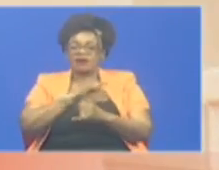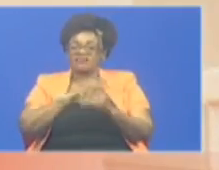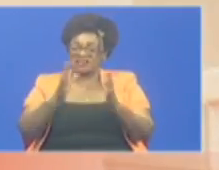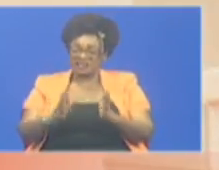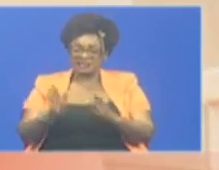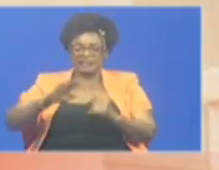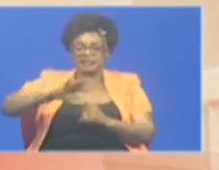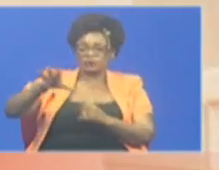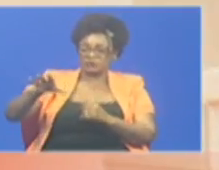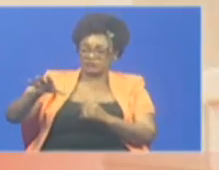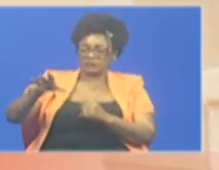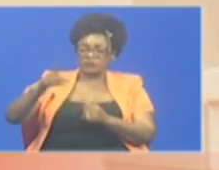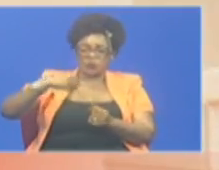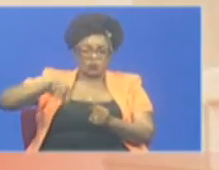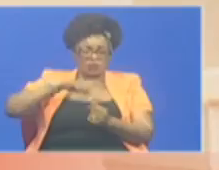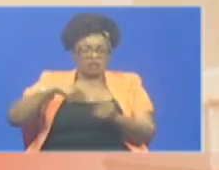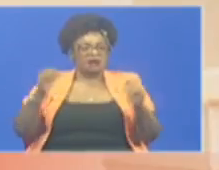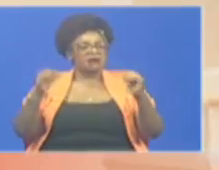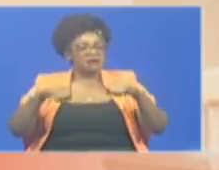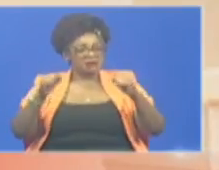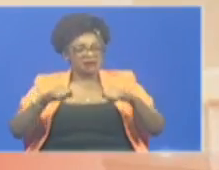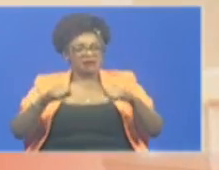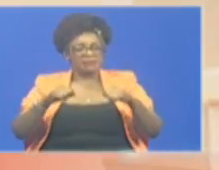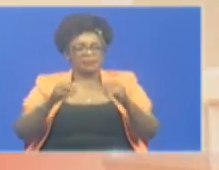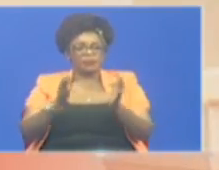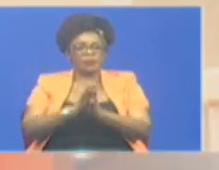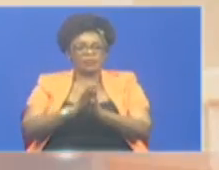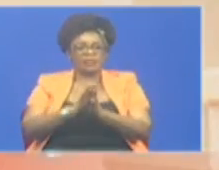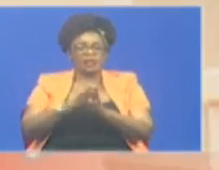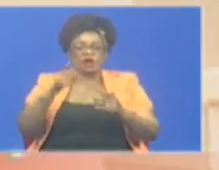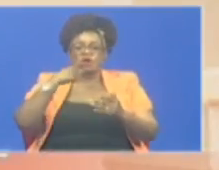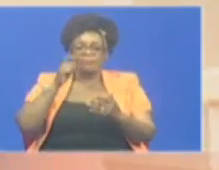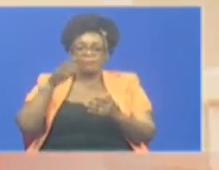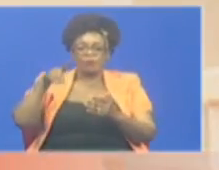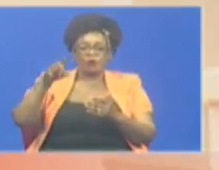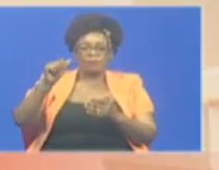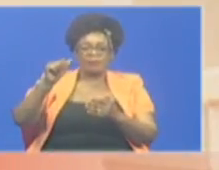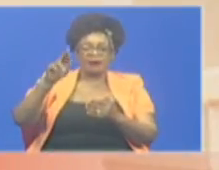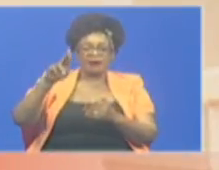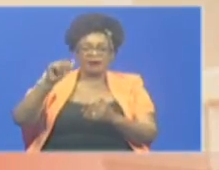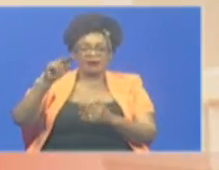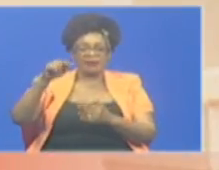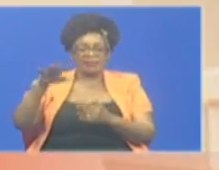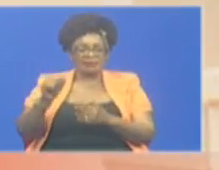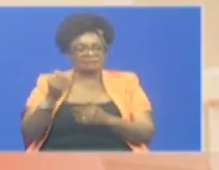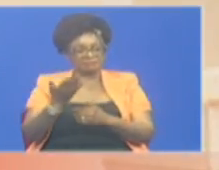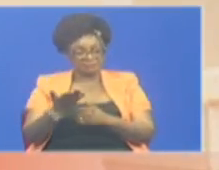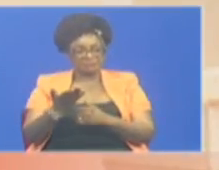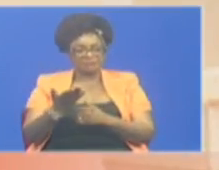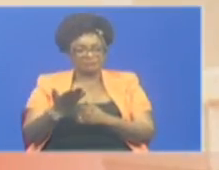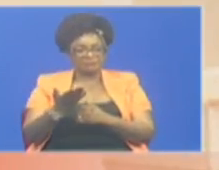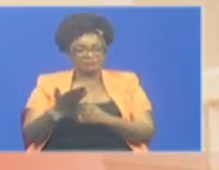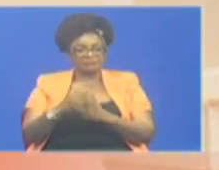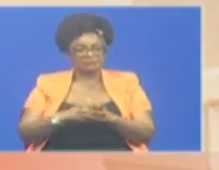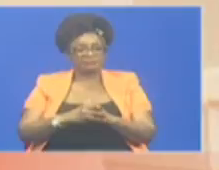and we have agreed with Governor Oparanya, who is with us today,